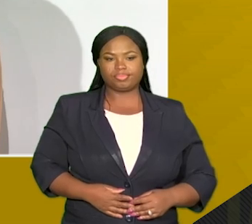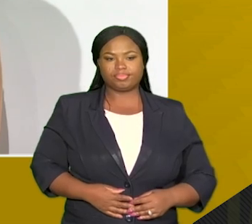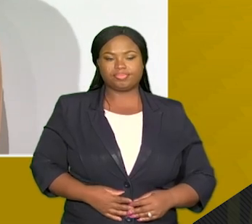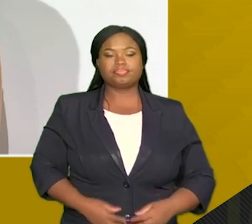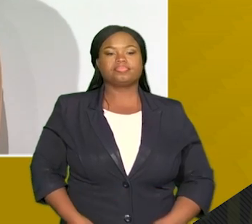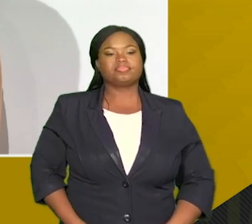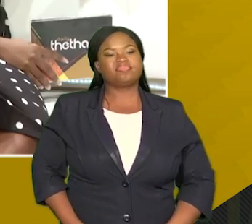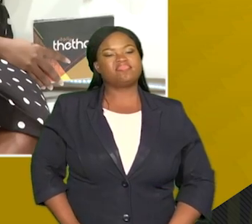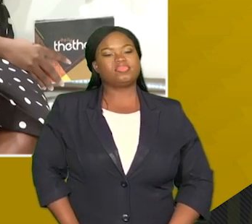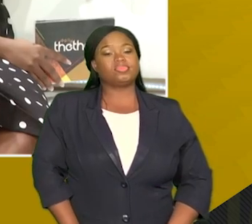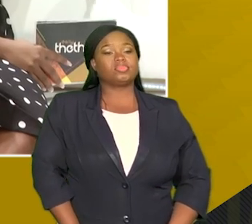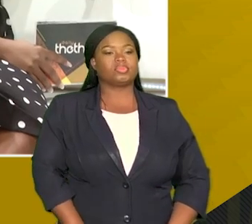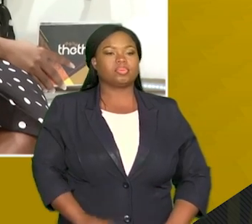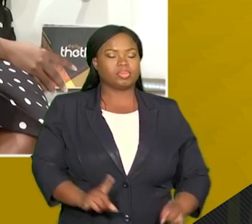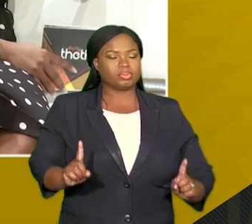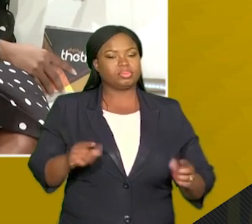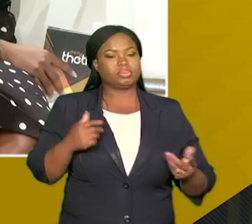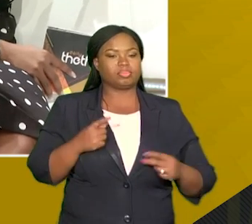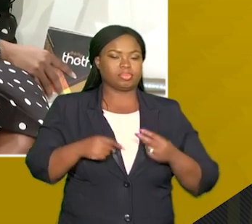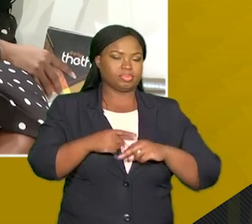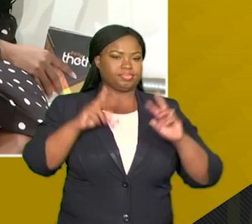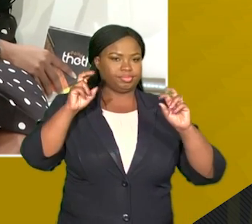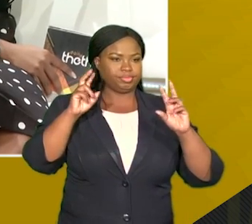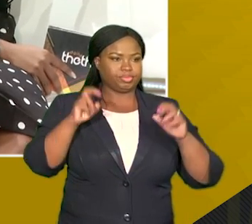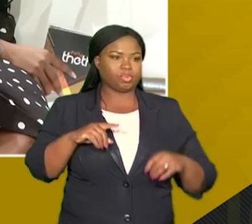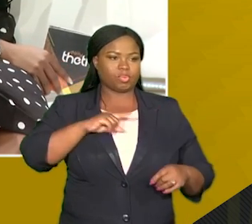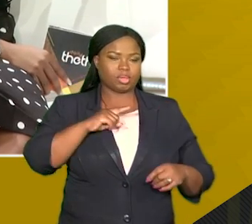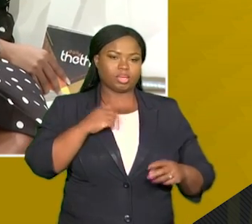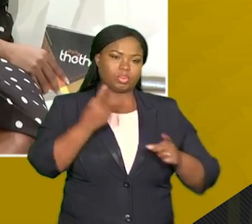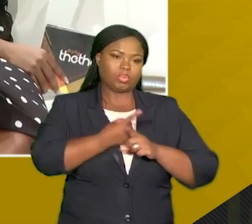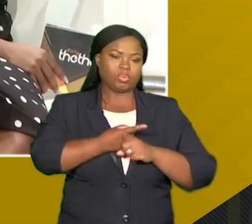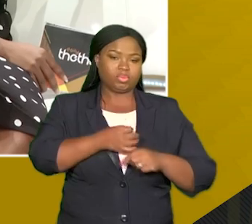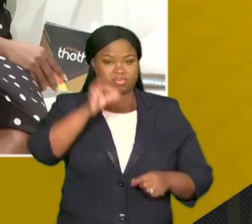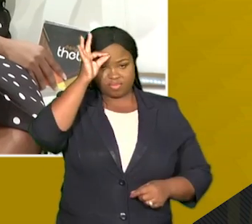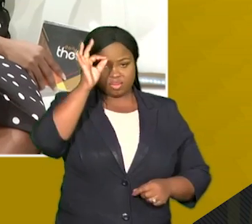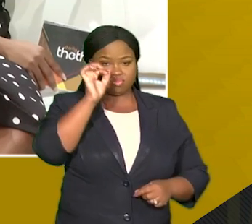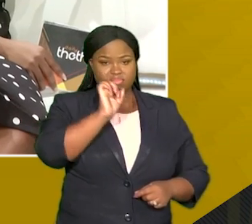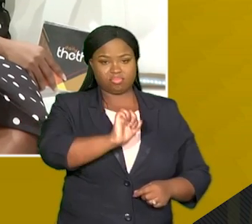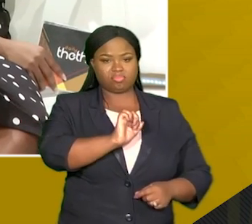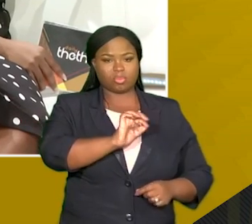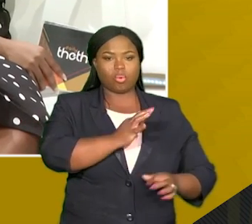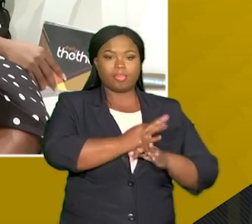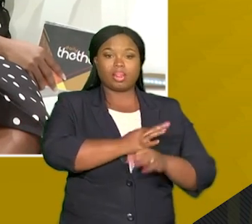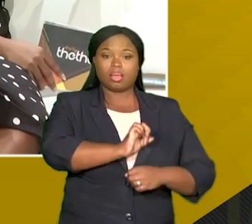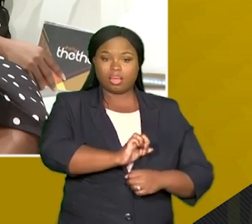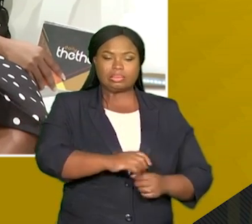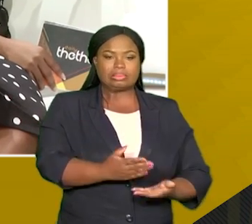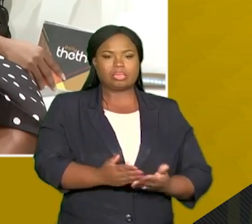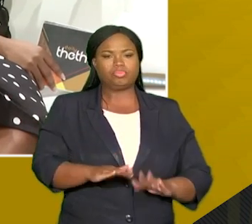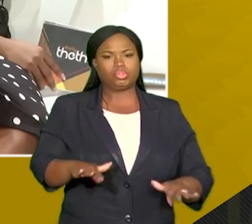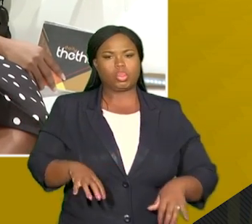Yeah. But very lucky. Yeah, but let me look at the issue of, you know, Nasonki Skati, when Ubaba Kay Poisa, Abayabantuana Banok